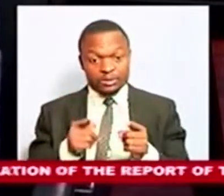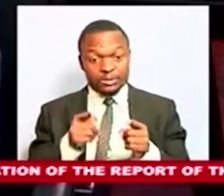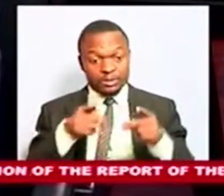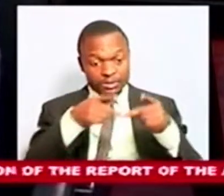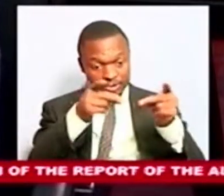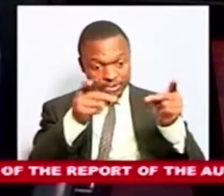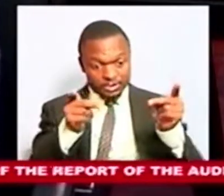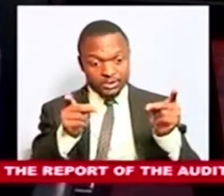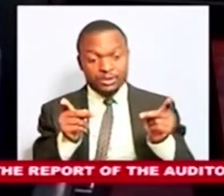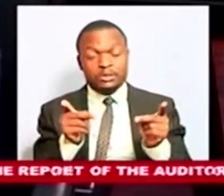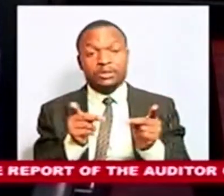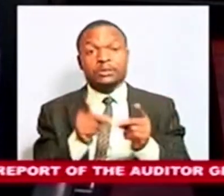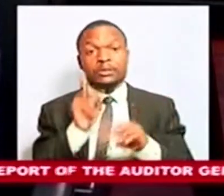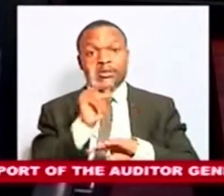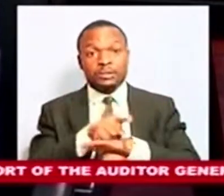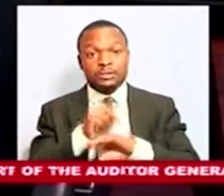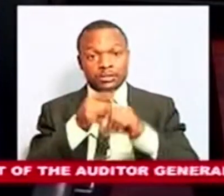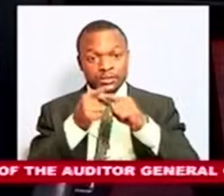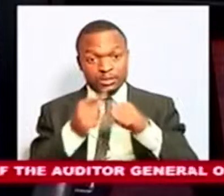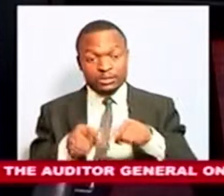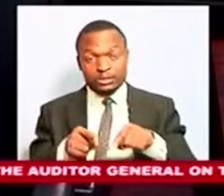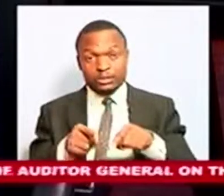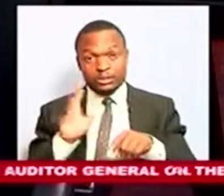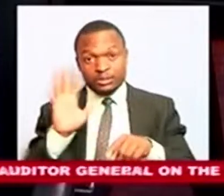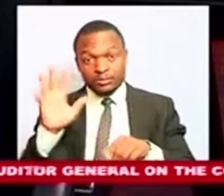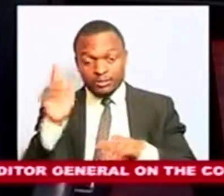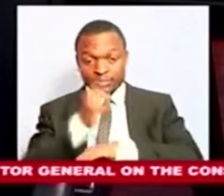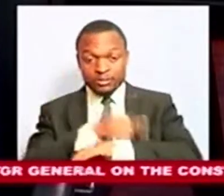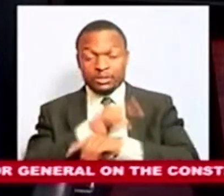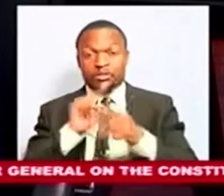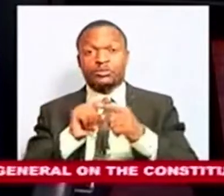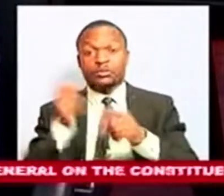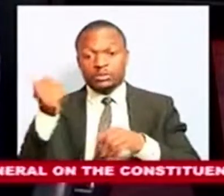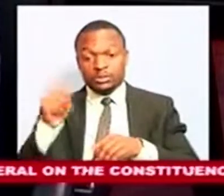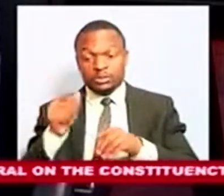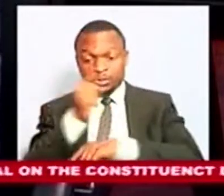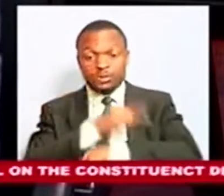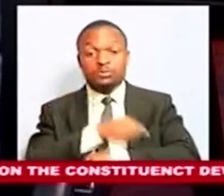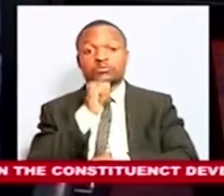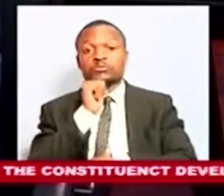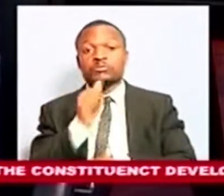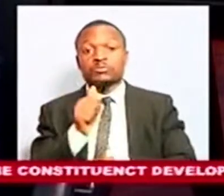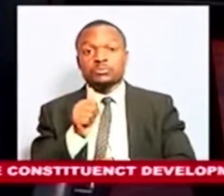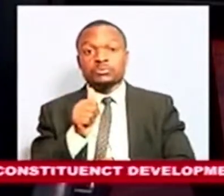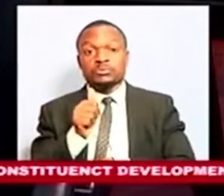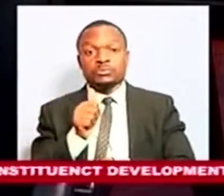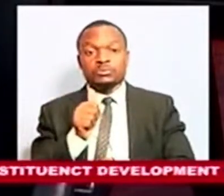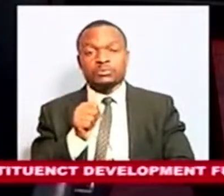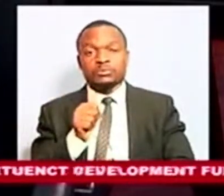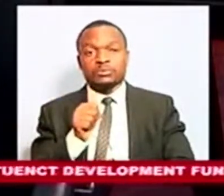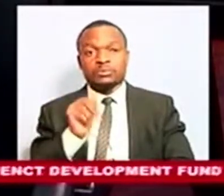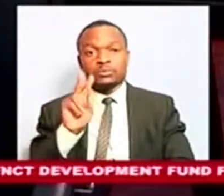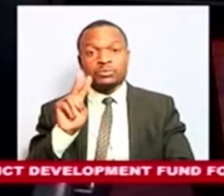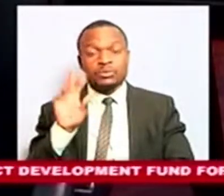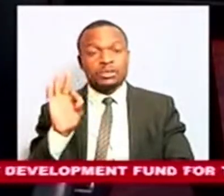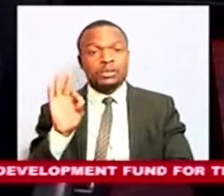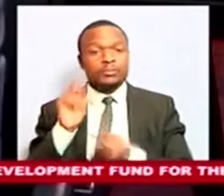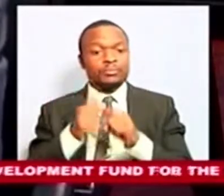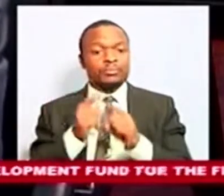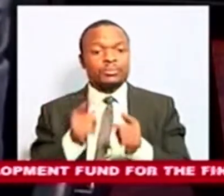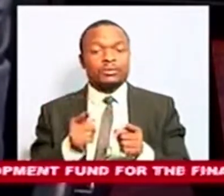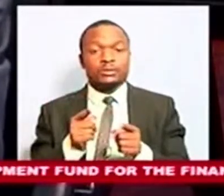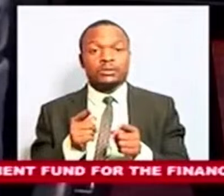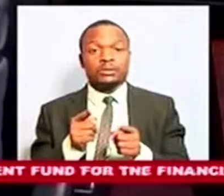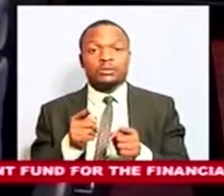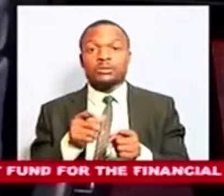it takes after either 5 to 10 days. So it was, instead of 20, it was supposed to be 29th. It was a